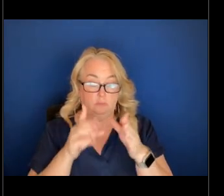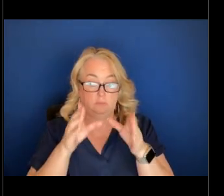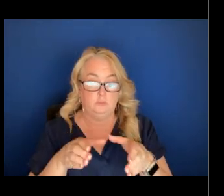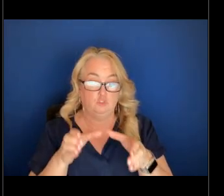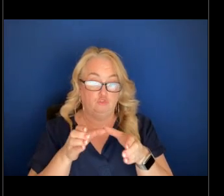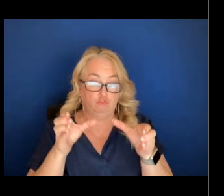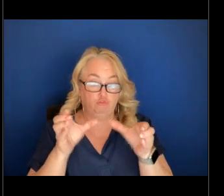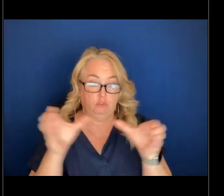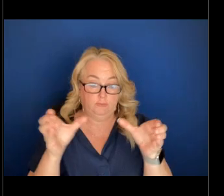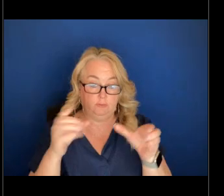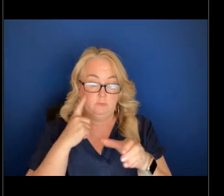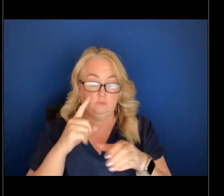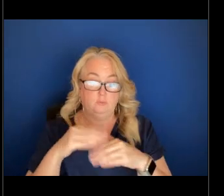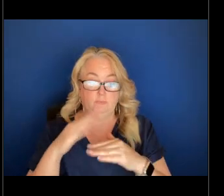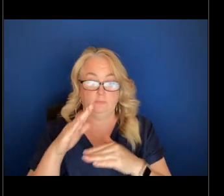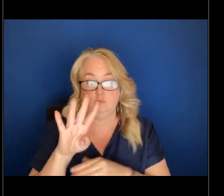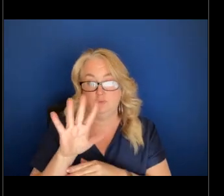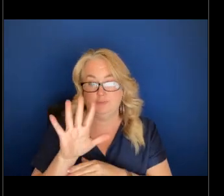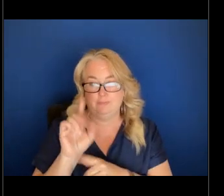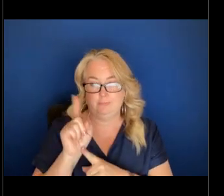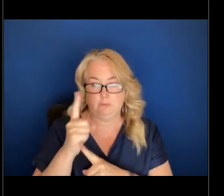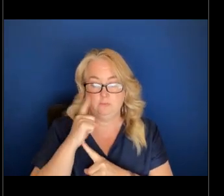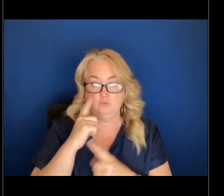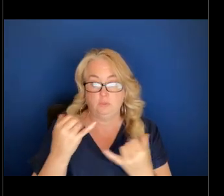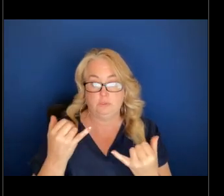least 45 minutes of today's presentation.